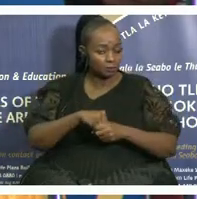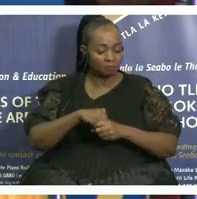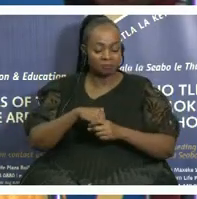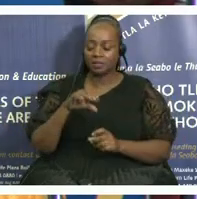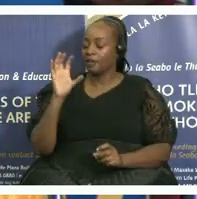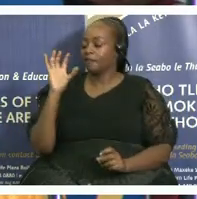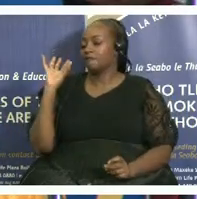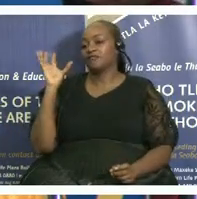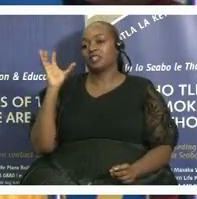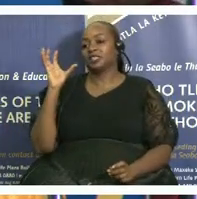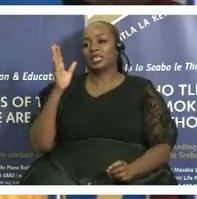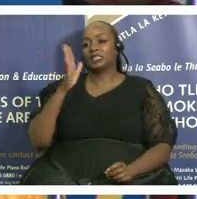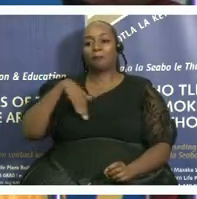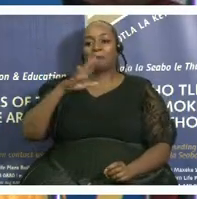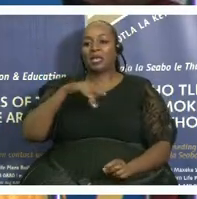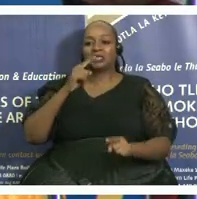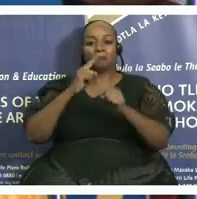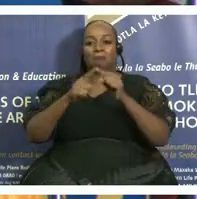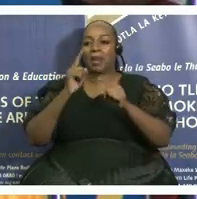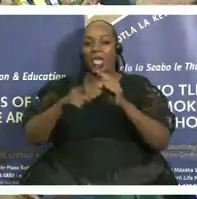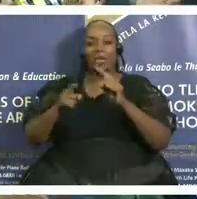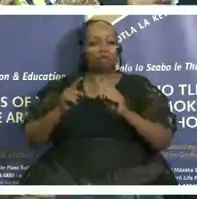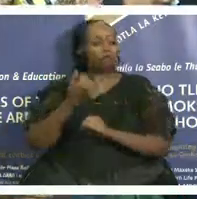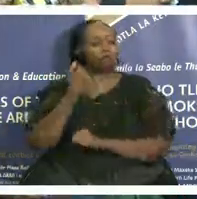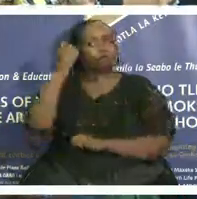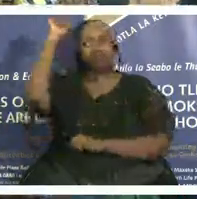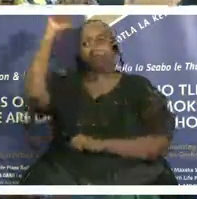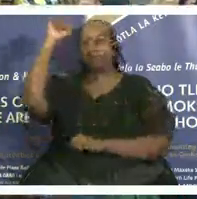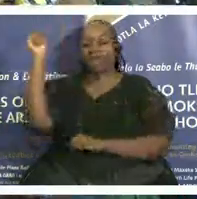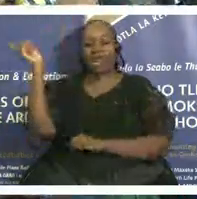sa le sebaka sa ho bapala.